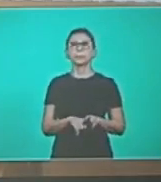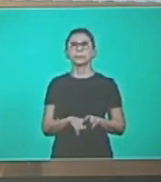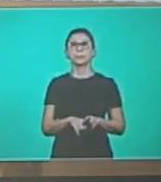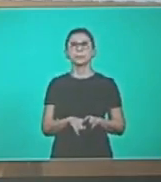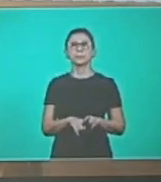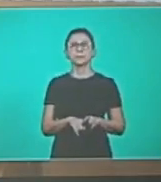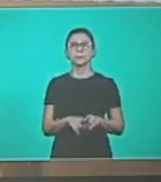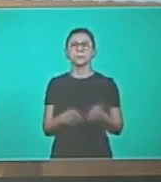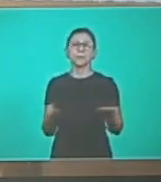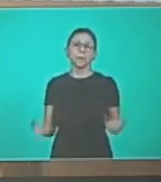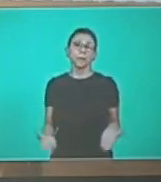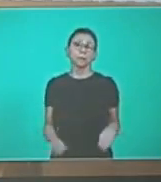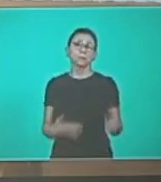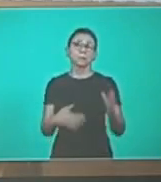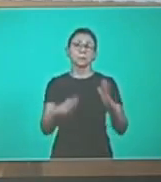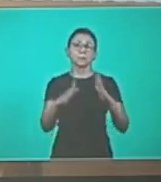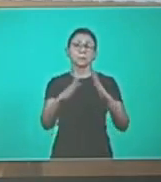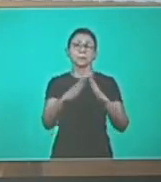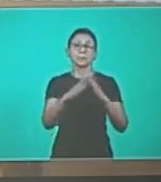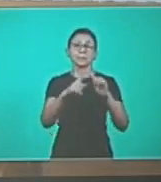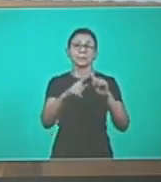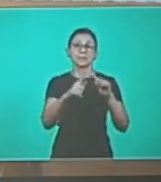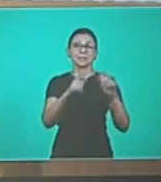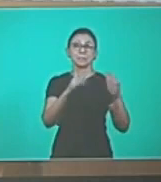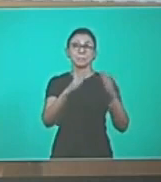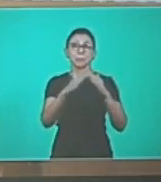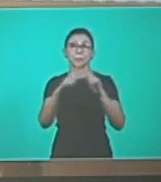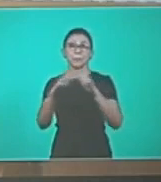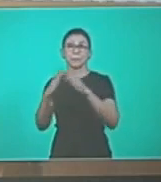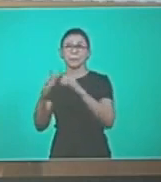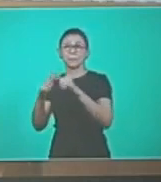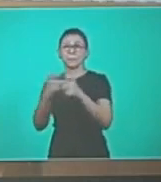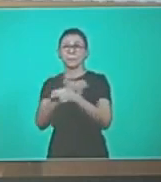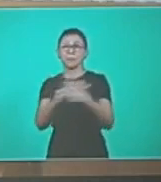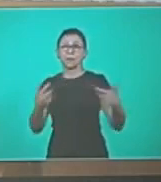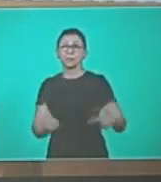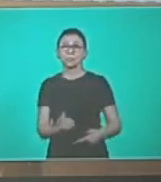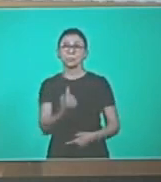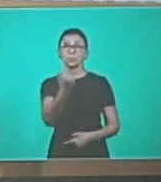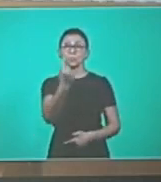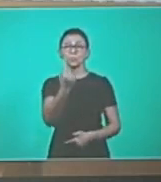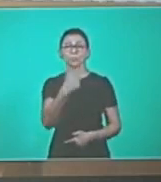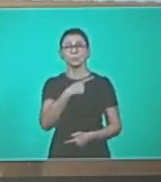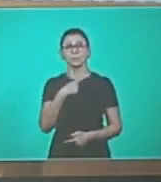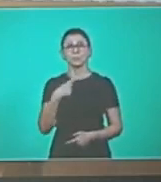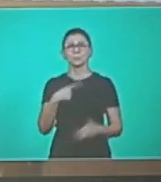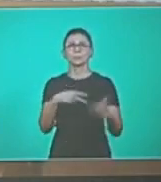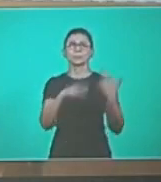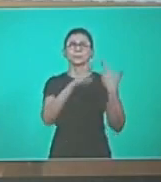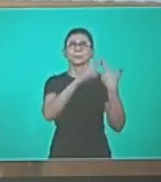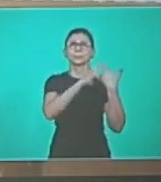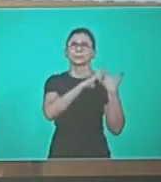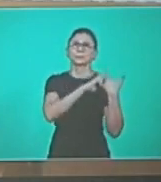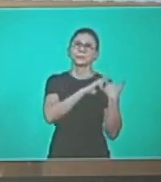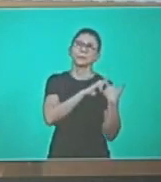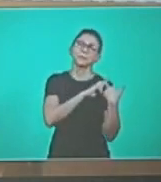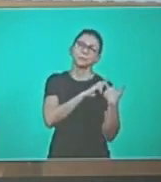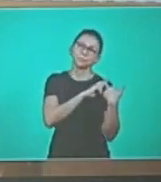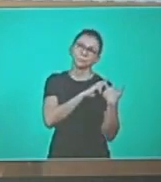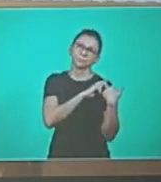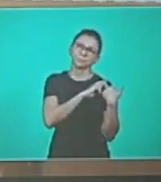physical health problem. Or maybe some churches need more assistance.